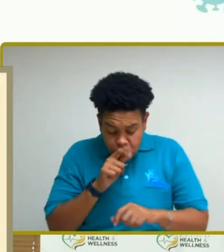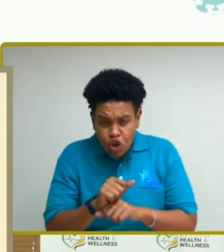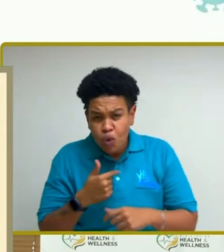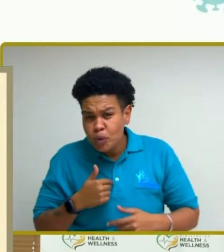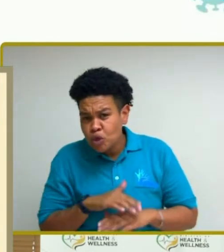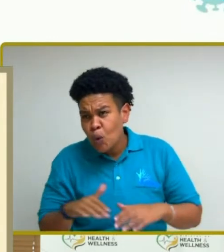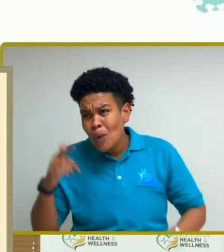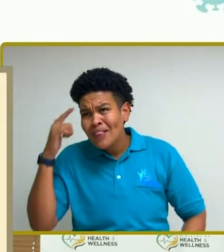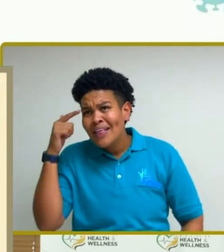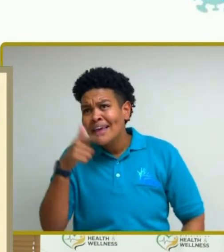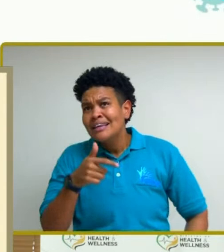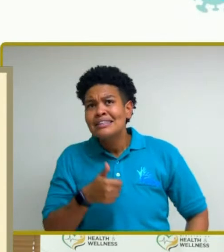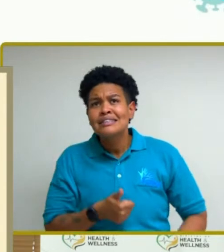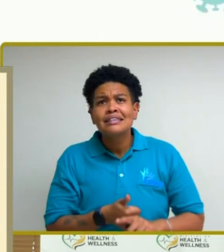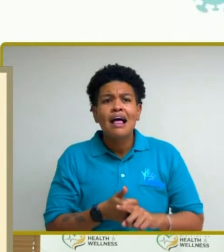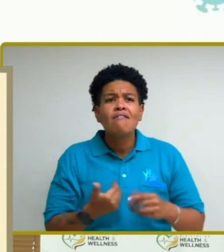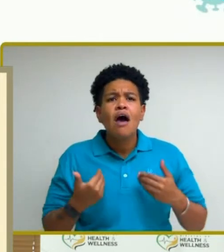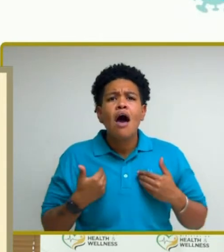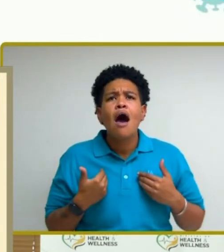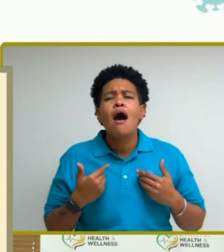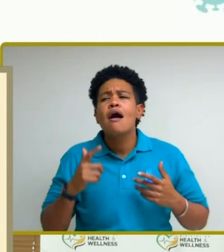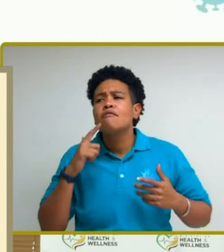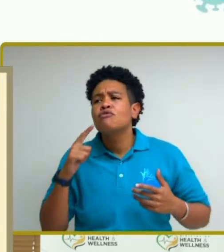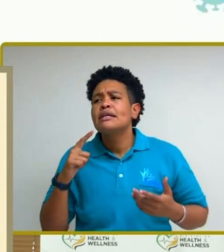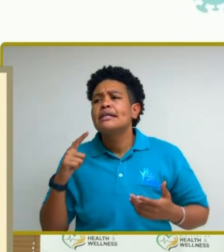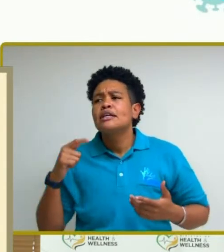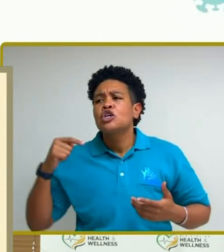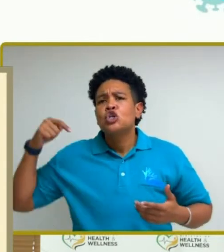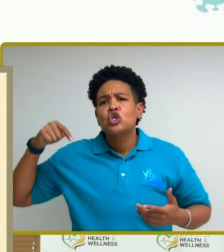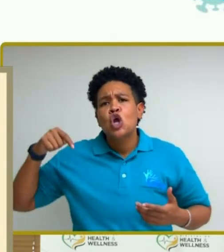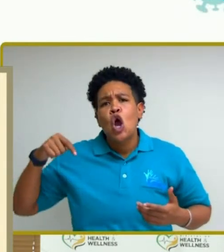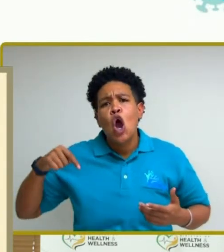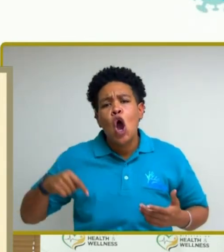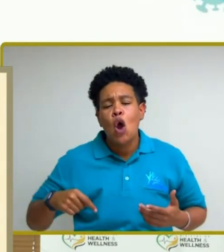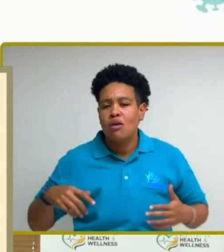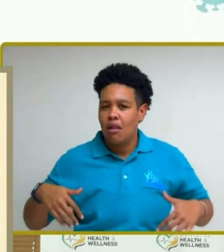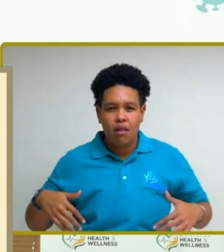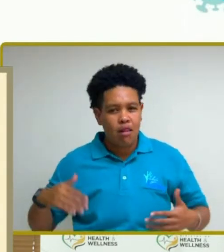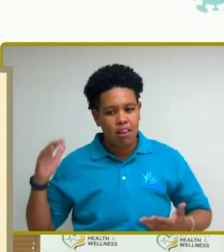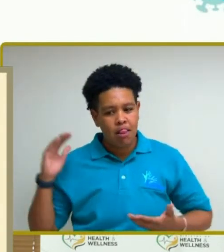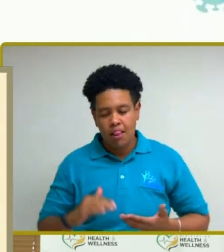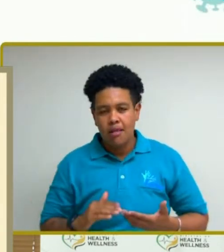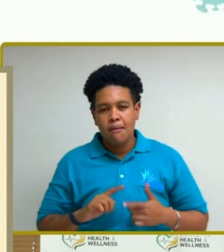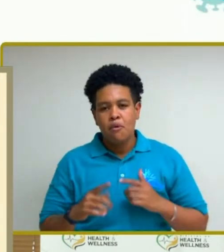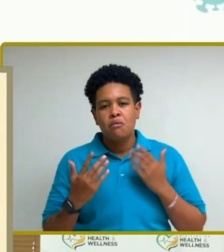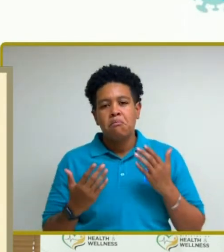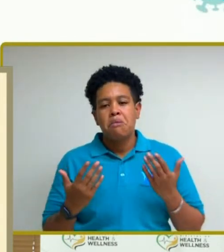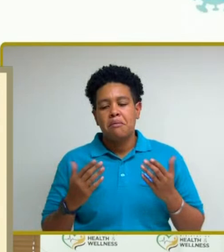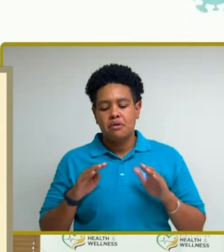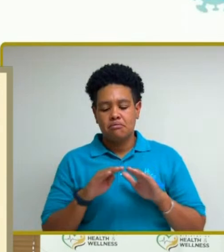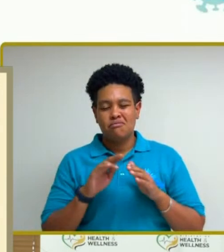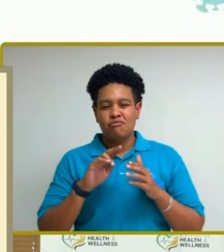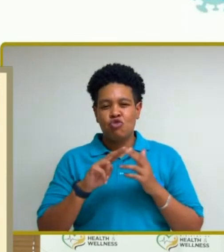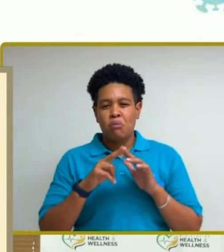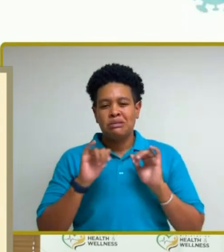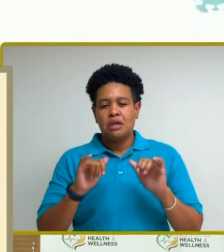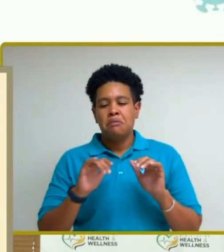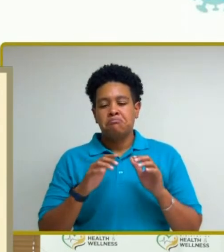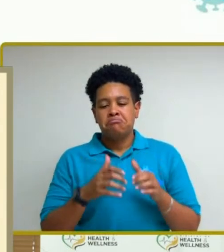think that there is a downward trend yet, but possibly a plateauing in the number of